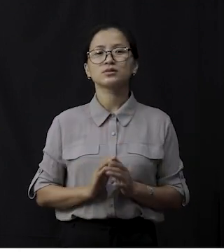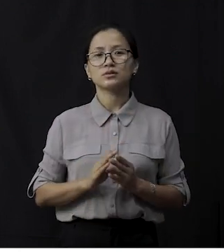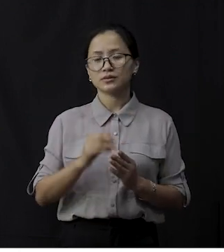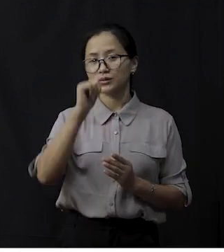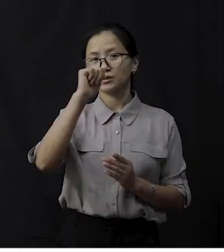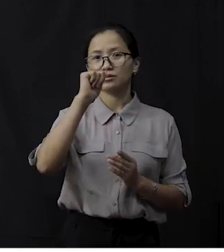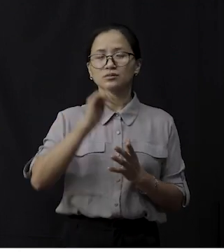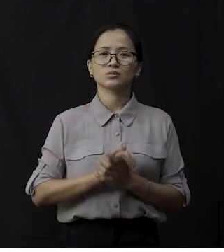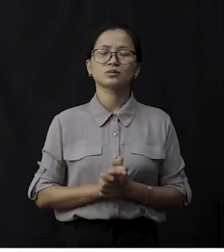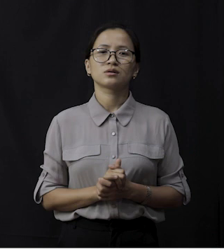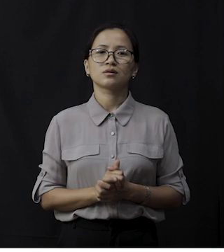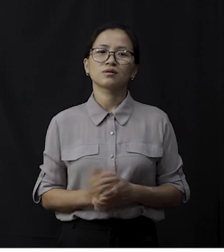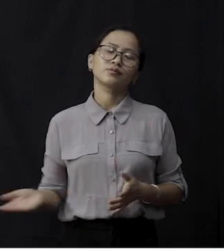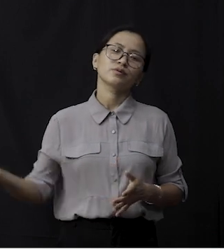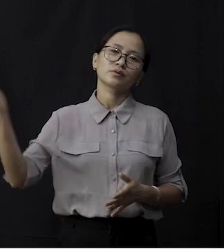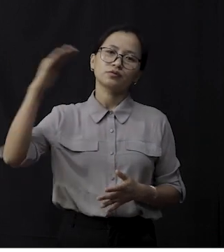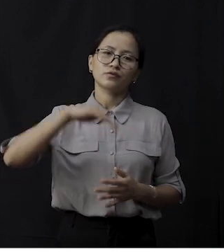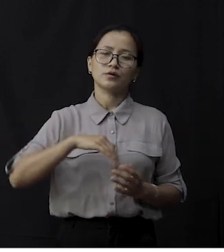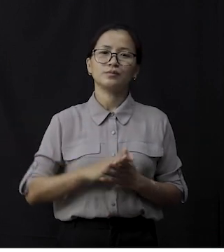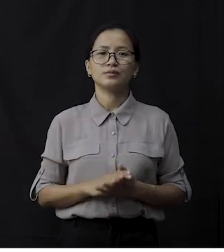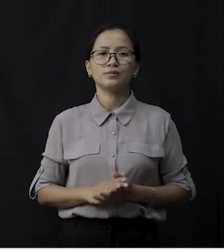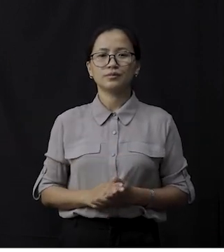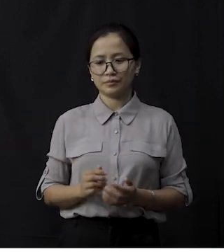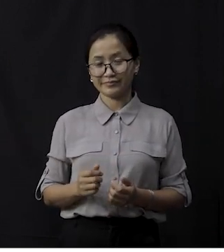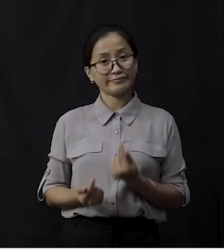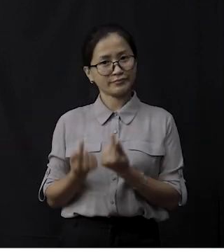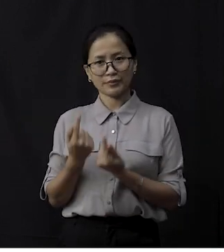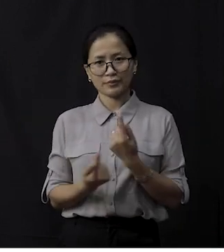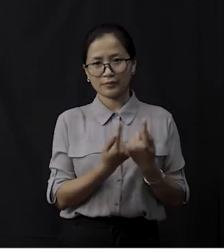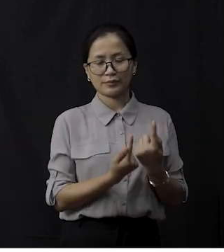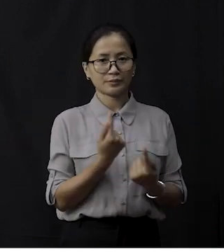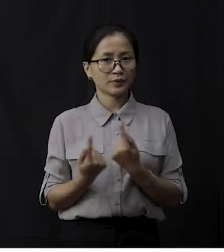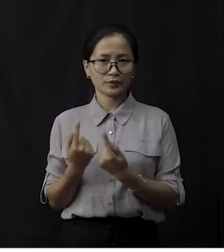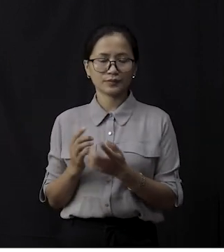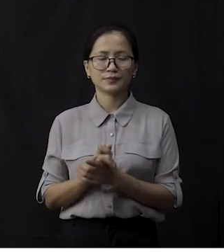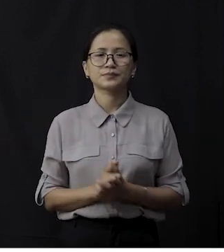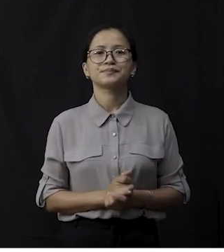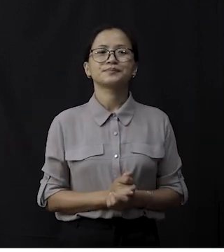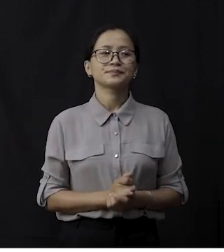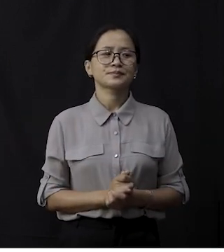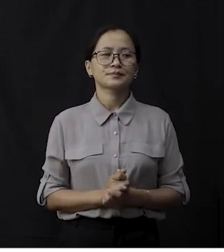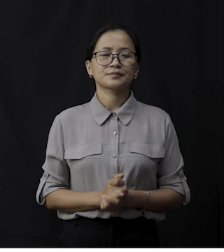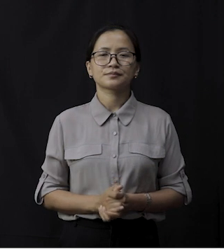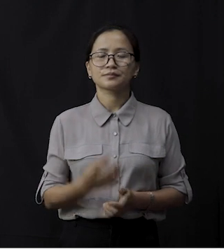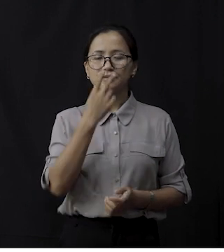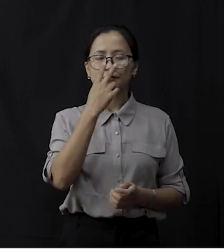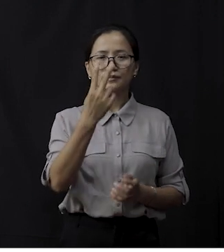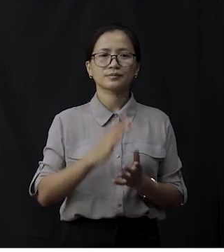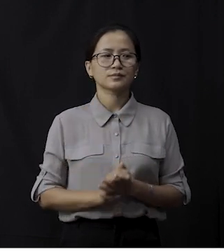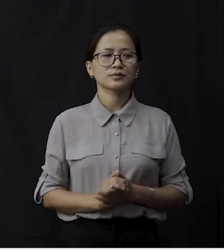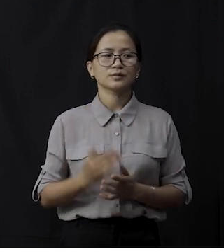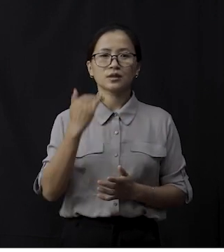juice. They came from plants. Okay? See,